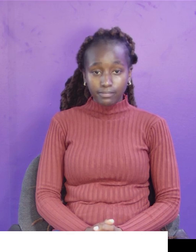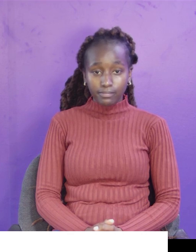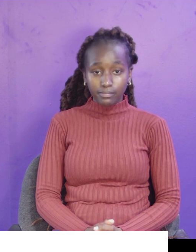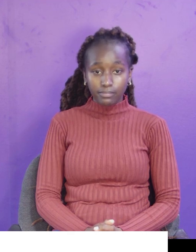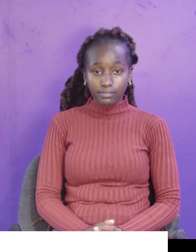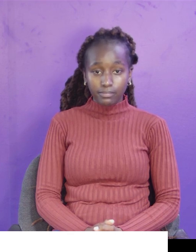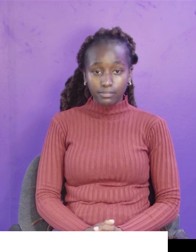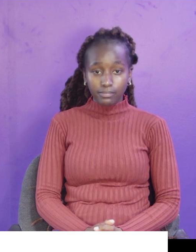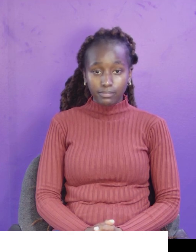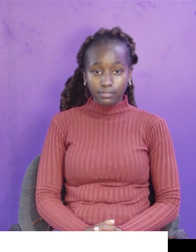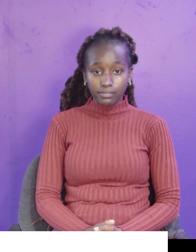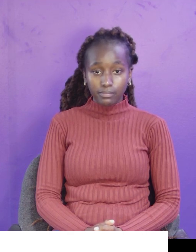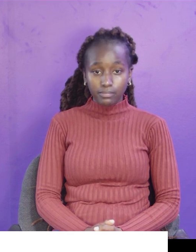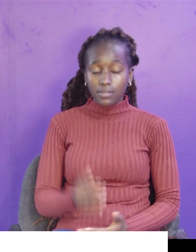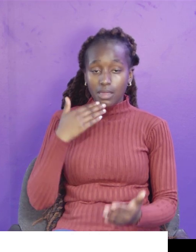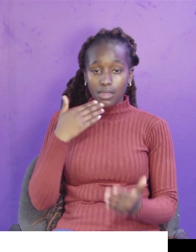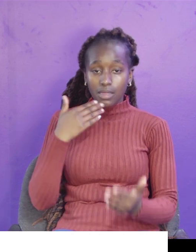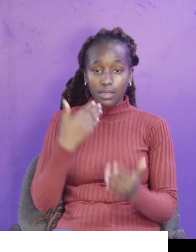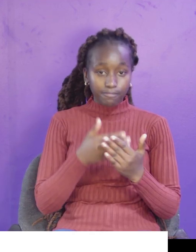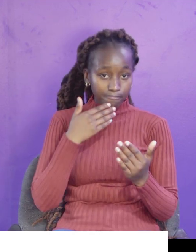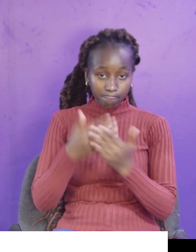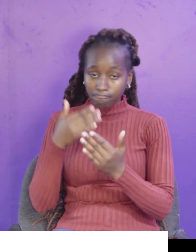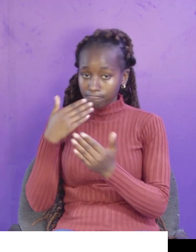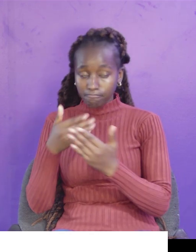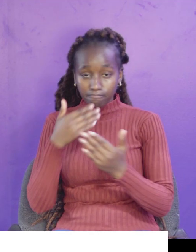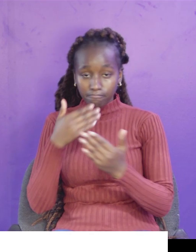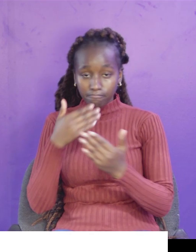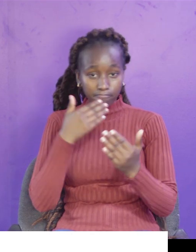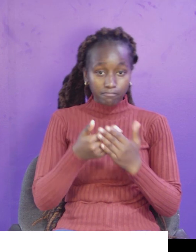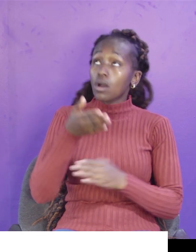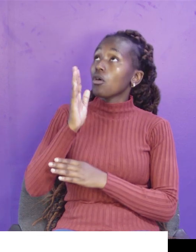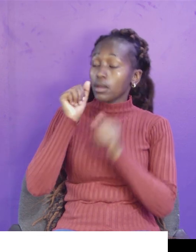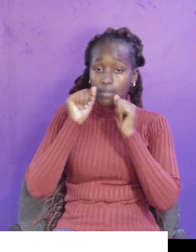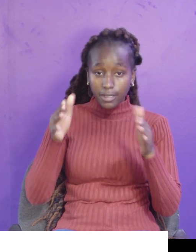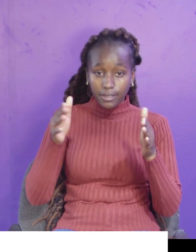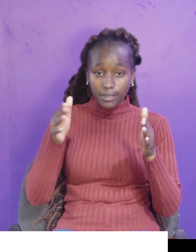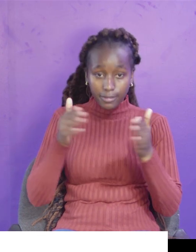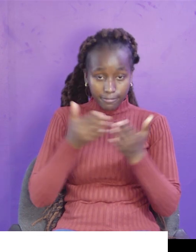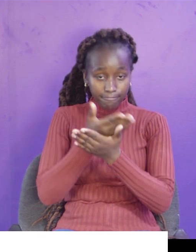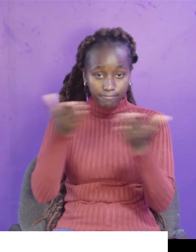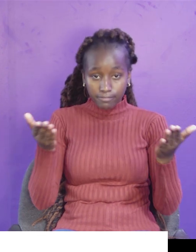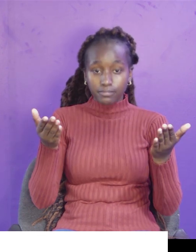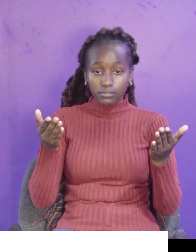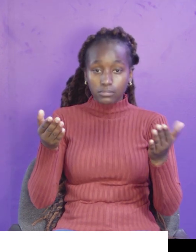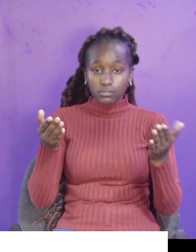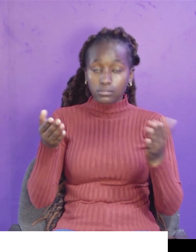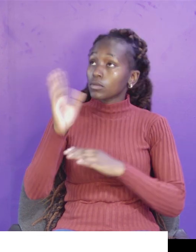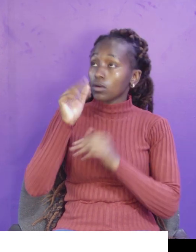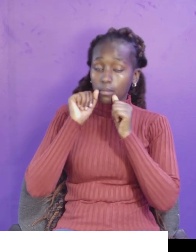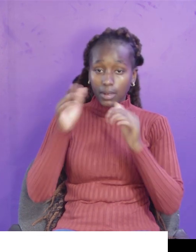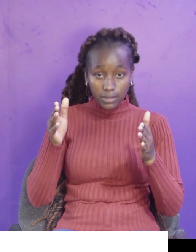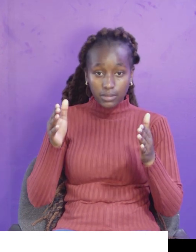peace. Asanteni sana na Mungu atubariki sisi zote, and God bless our